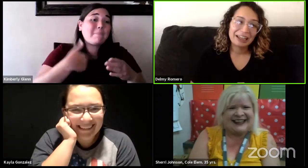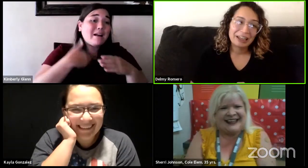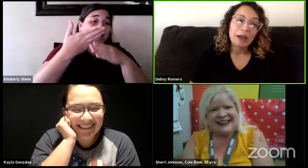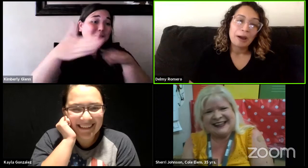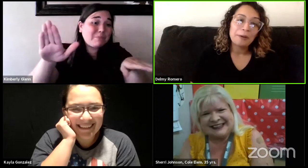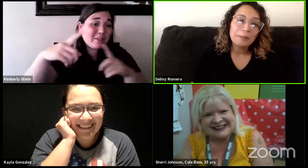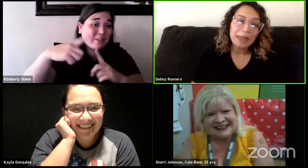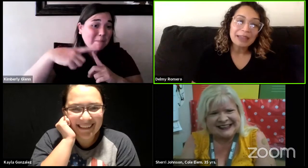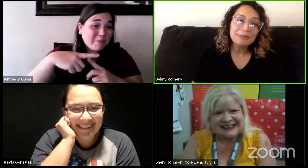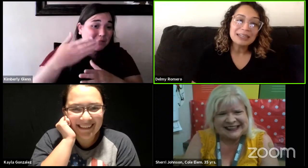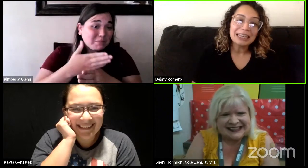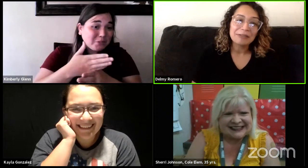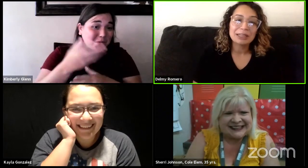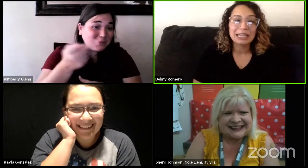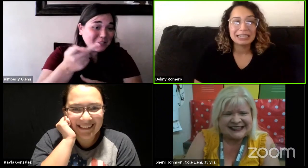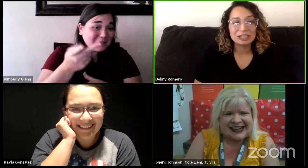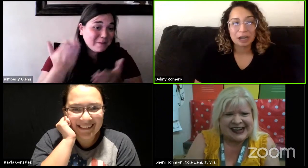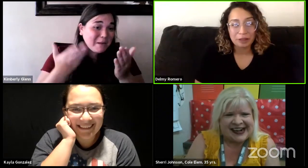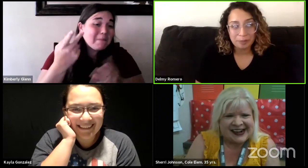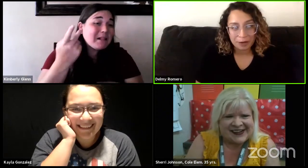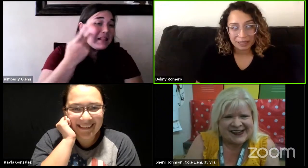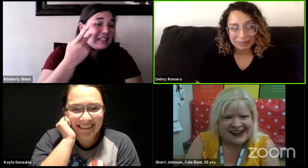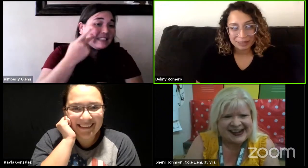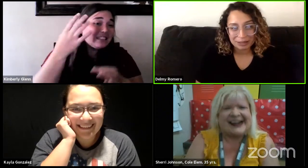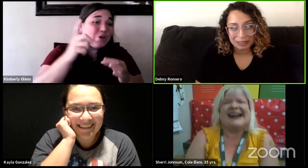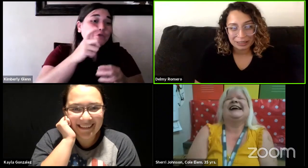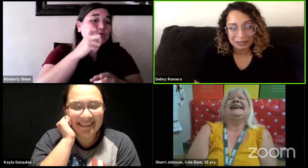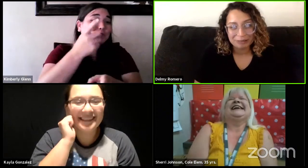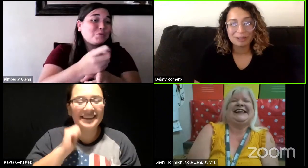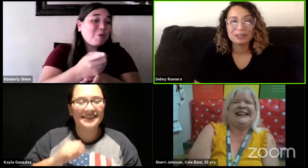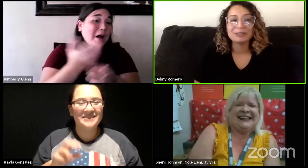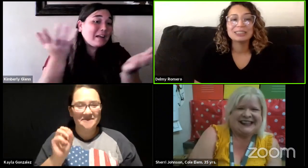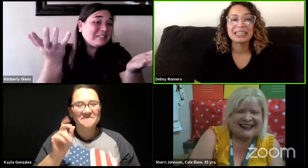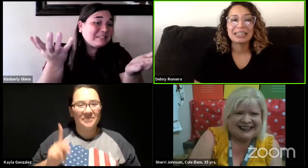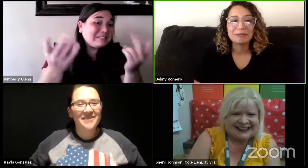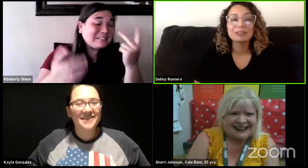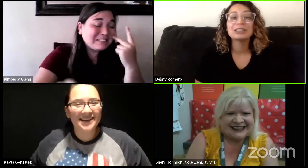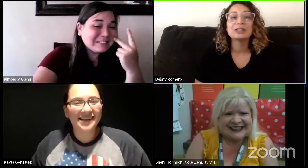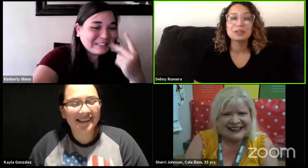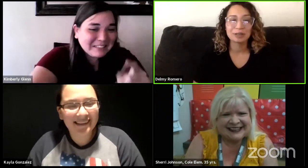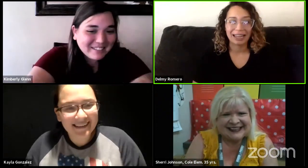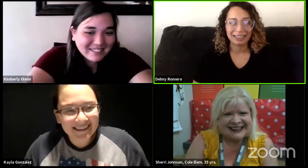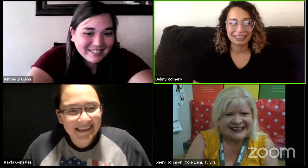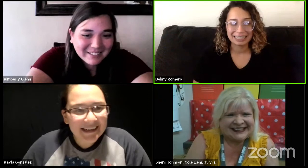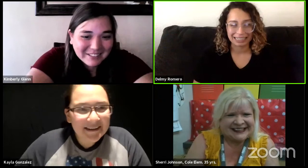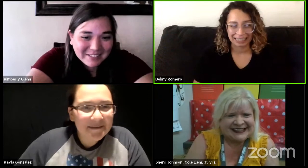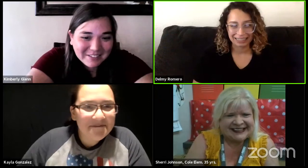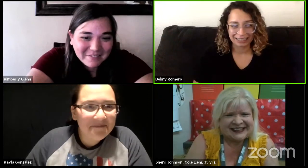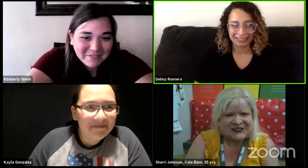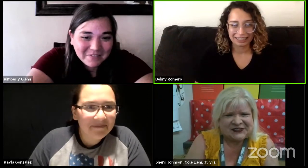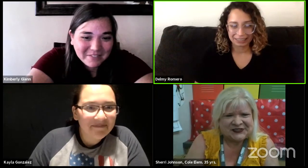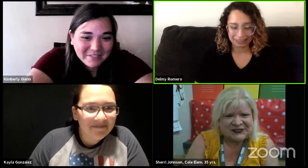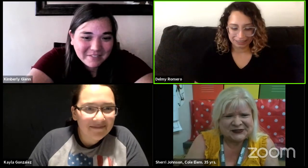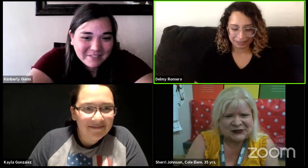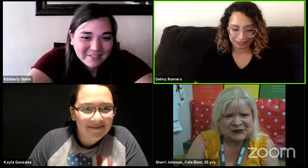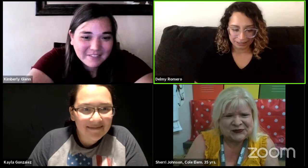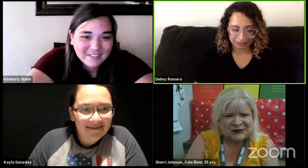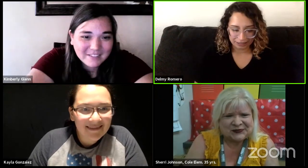Okay. Well, maybe we can share the points between you. We'll see. We'll see who's right. Let's see.